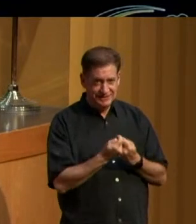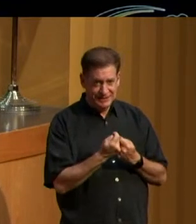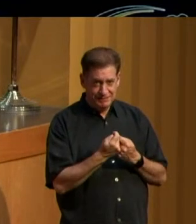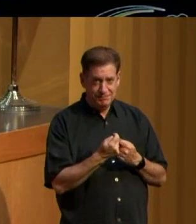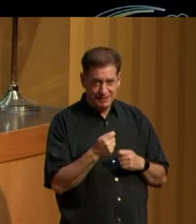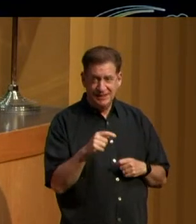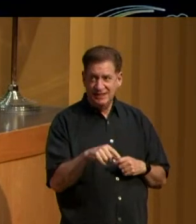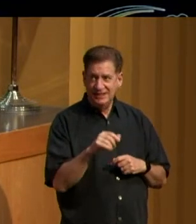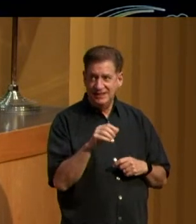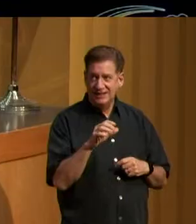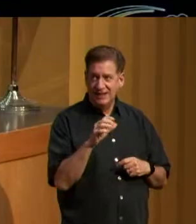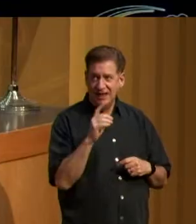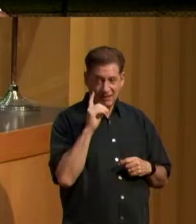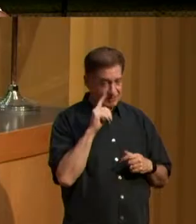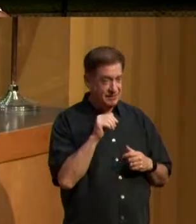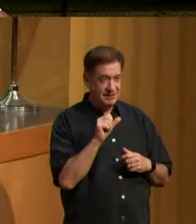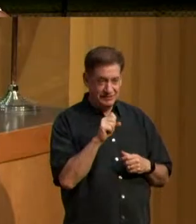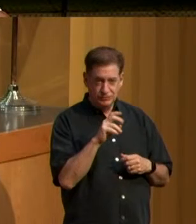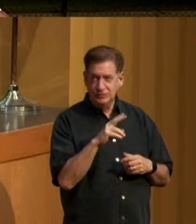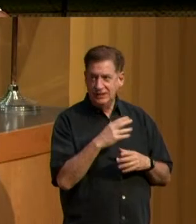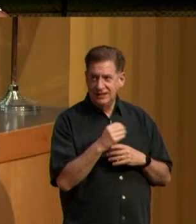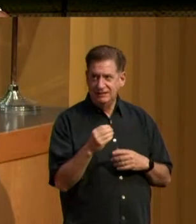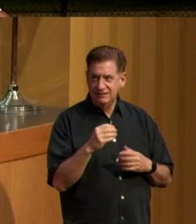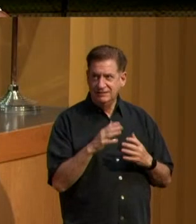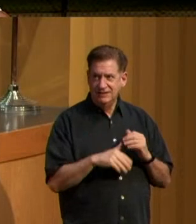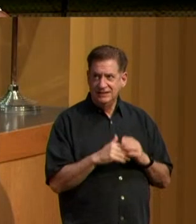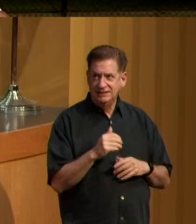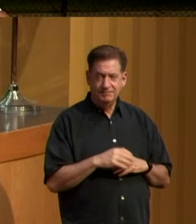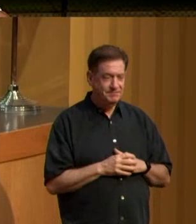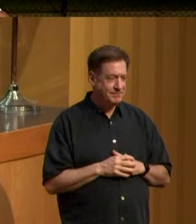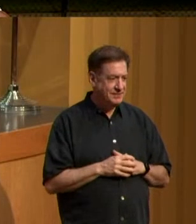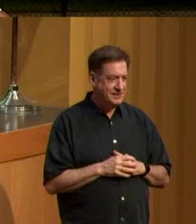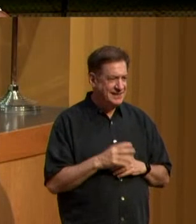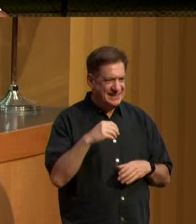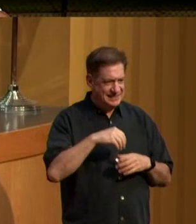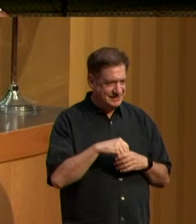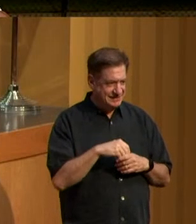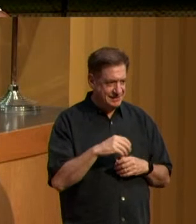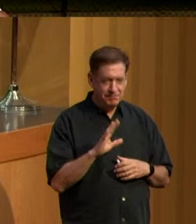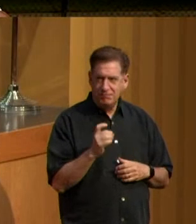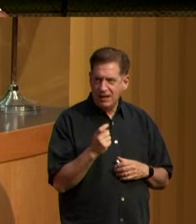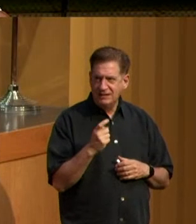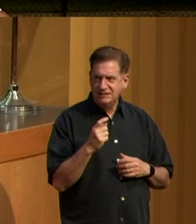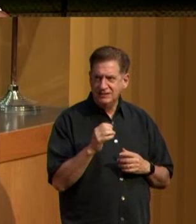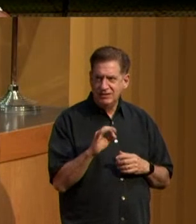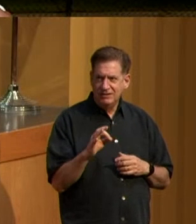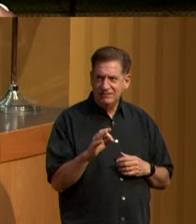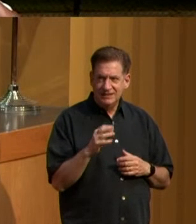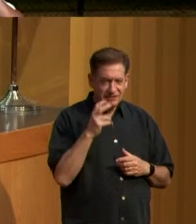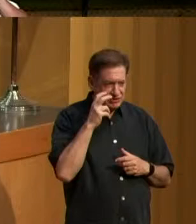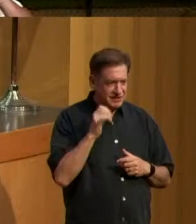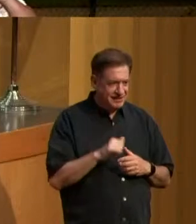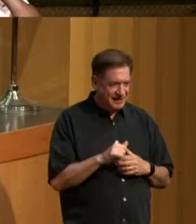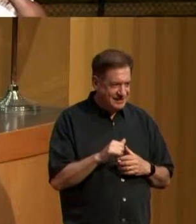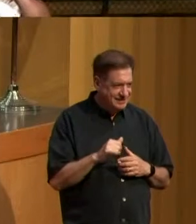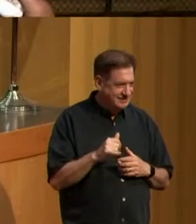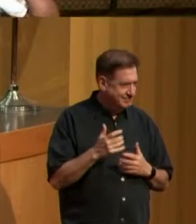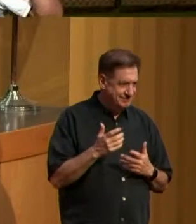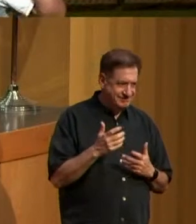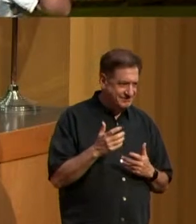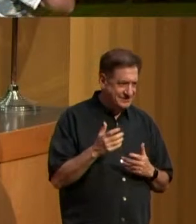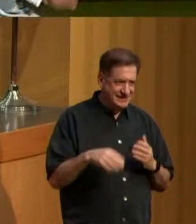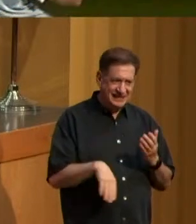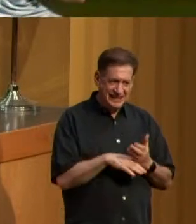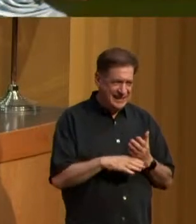and continue to be there. So good at setting it up. Inside the box, off the head, scrum inside the 6, into the back of the